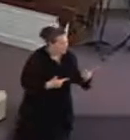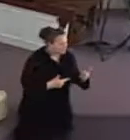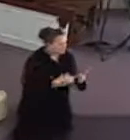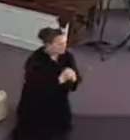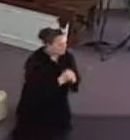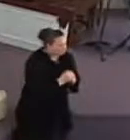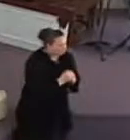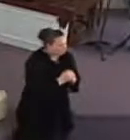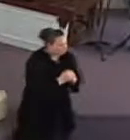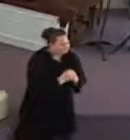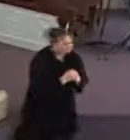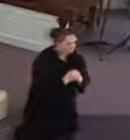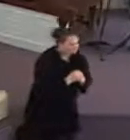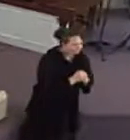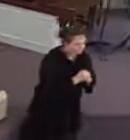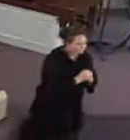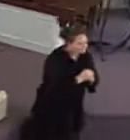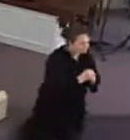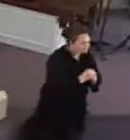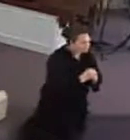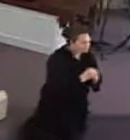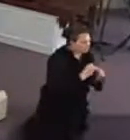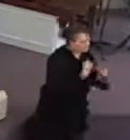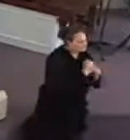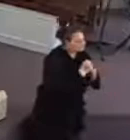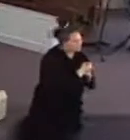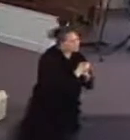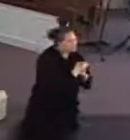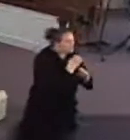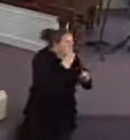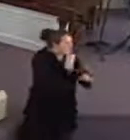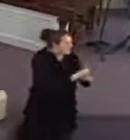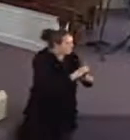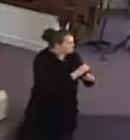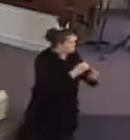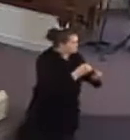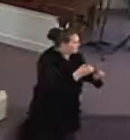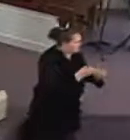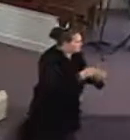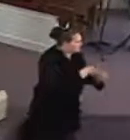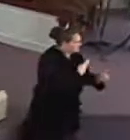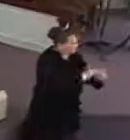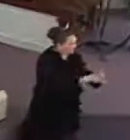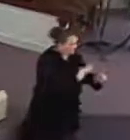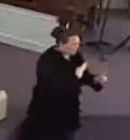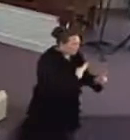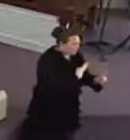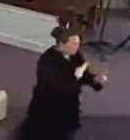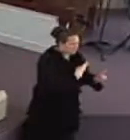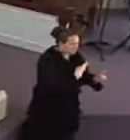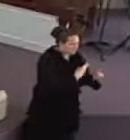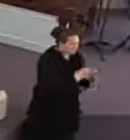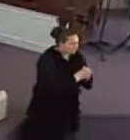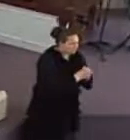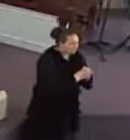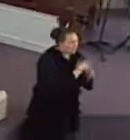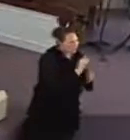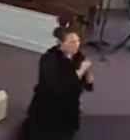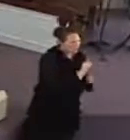order society, which says that, you know, evil can be punished in either a half an hour or an hour episode.